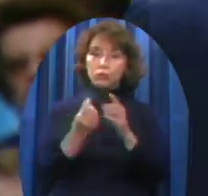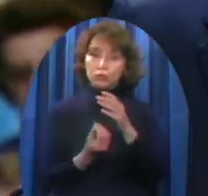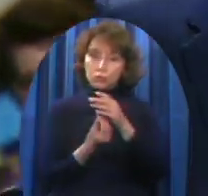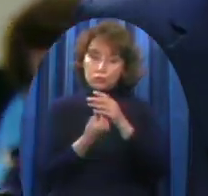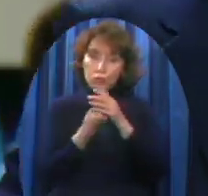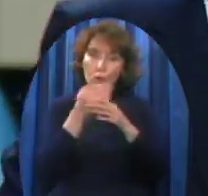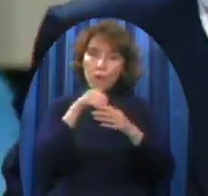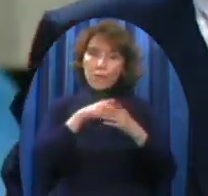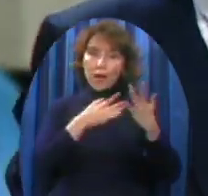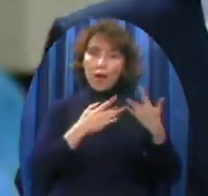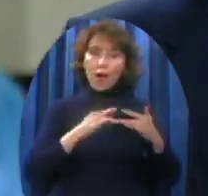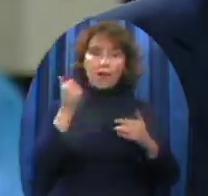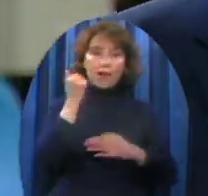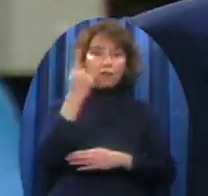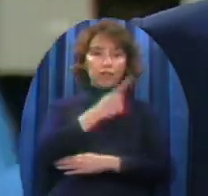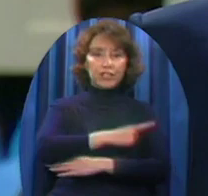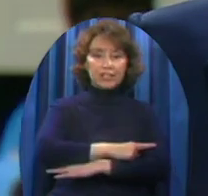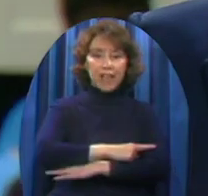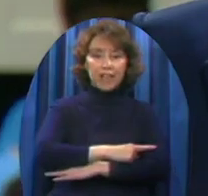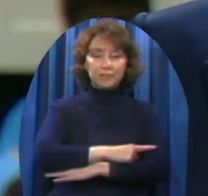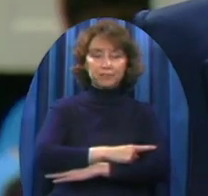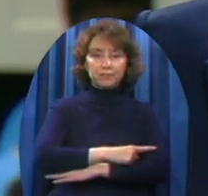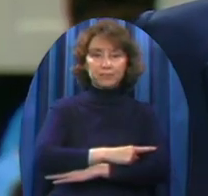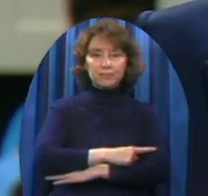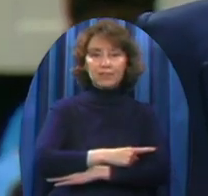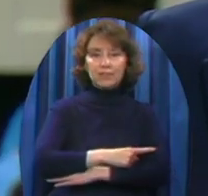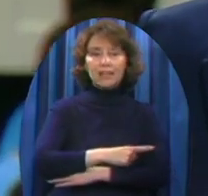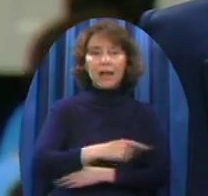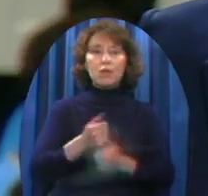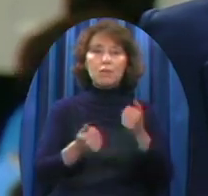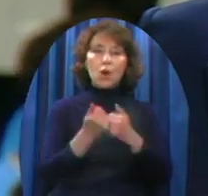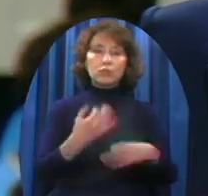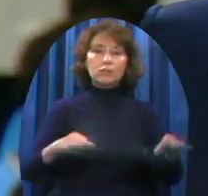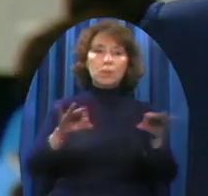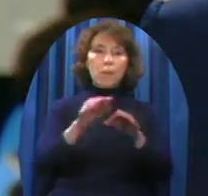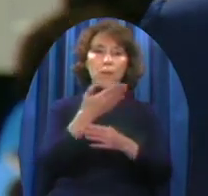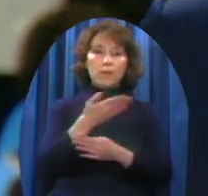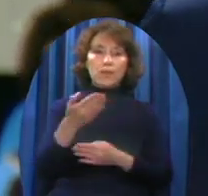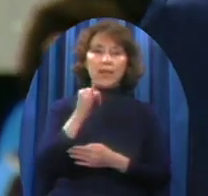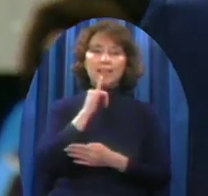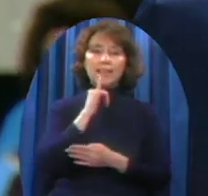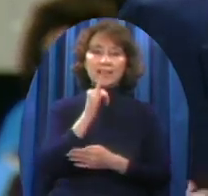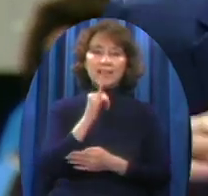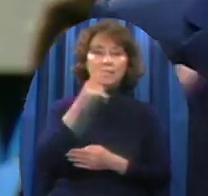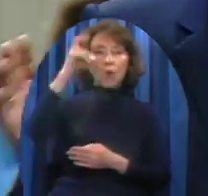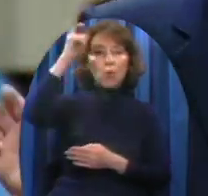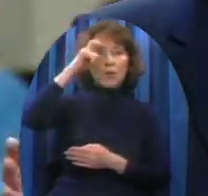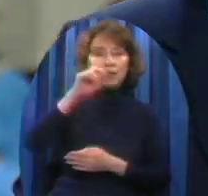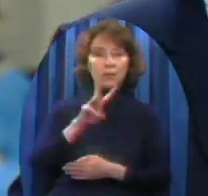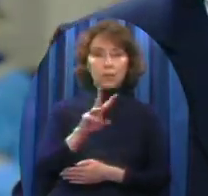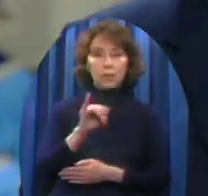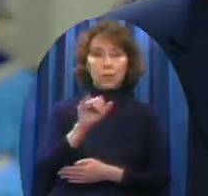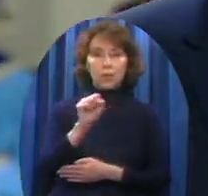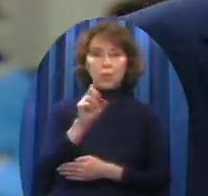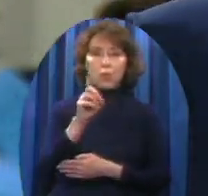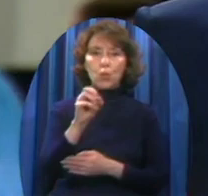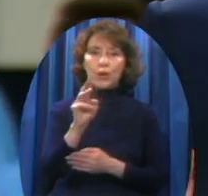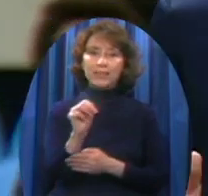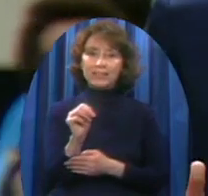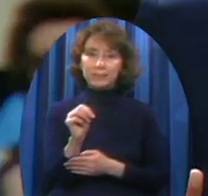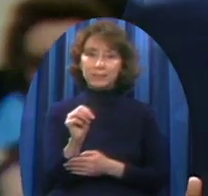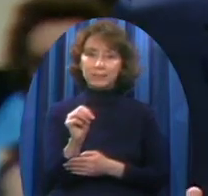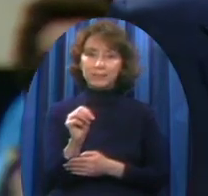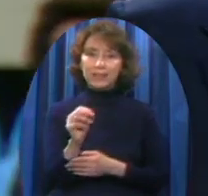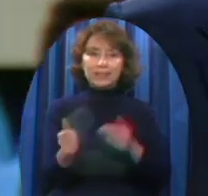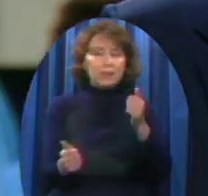wisdom is the principal thing. Seeing things from God's point of view, that's the principal thing. The kids would say it this way, wisdom is the mainest thing.